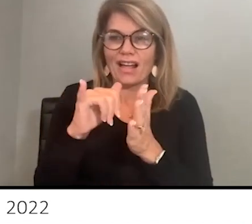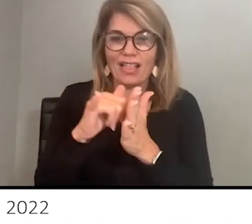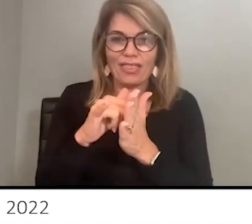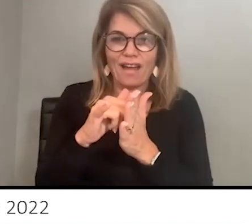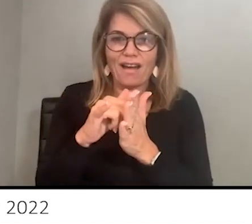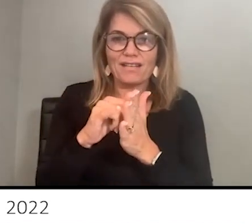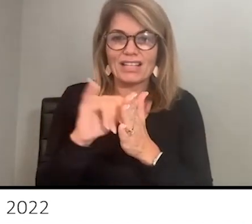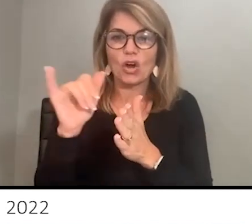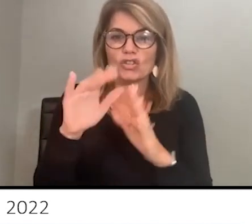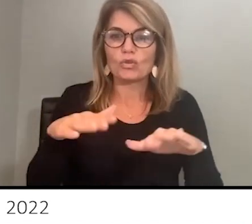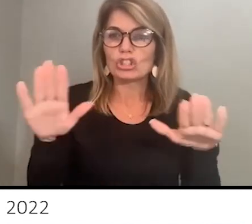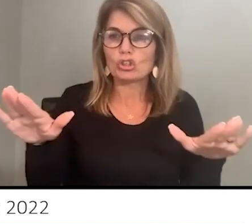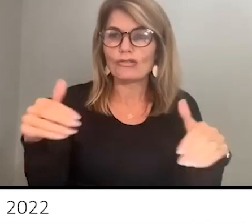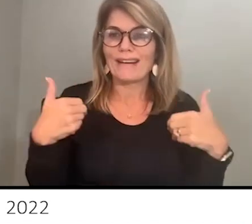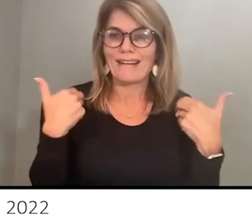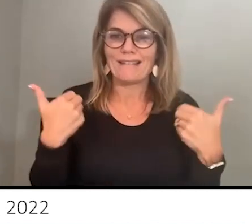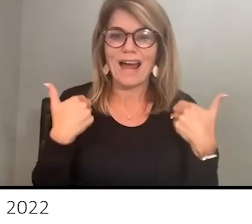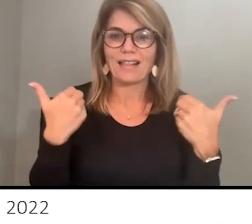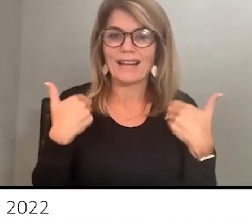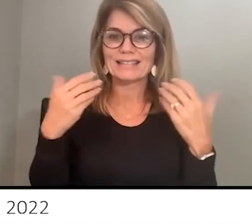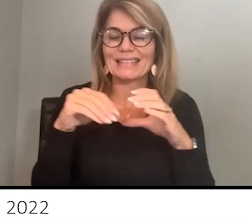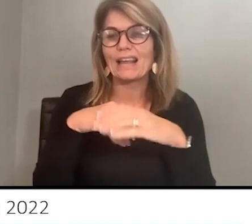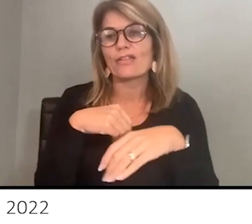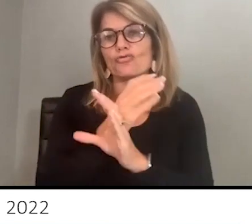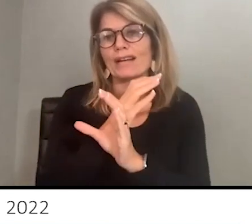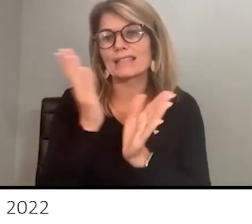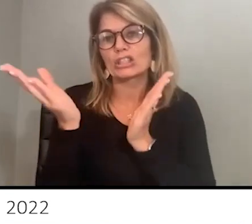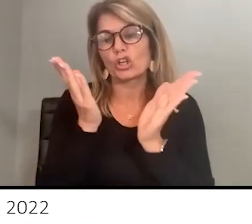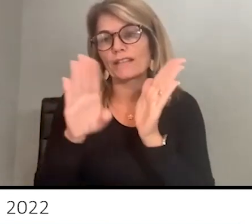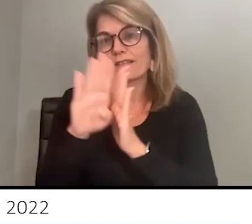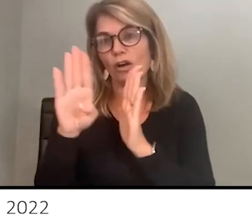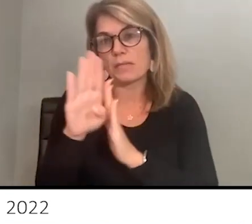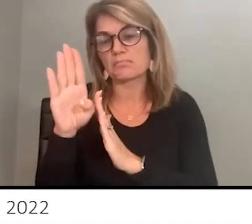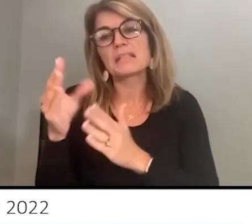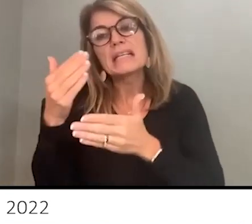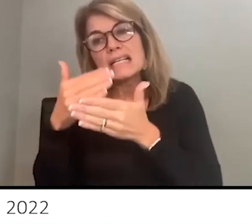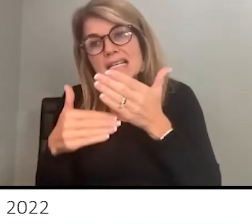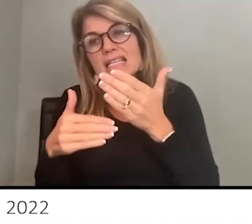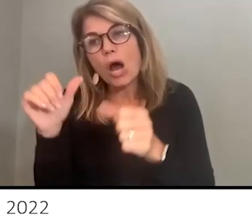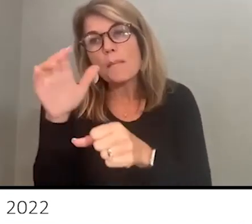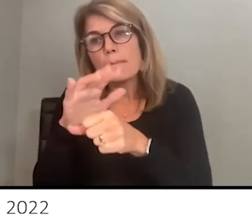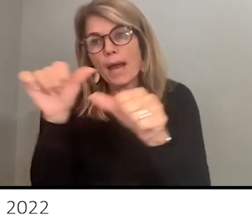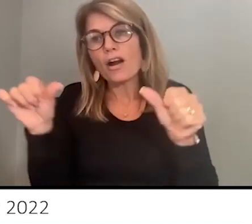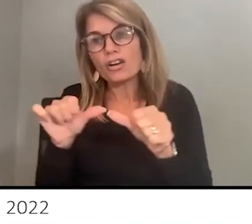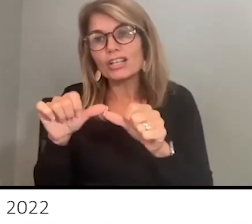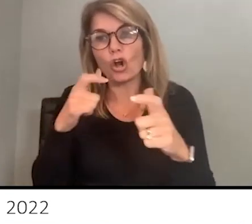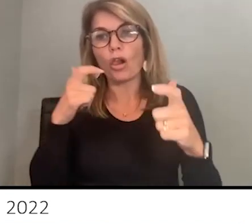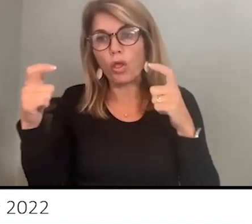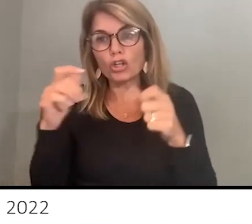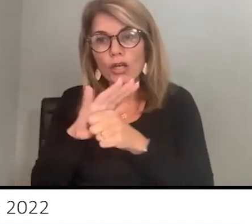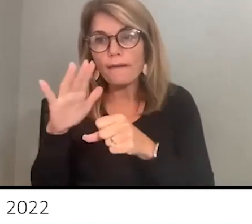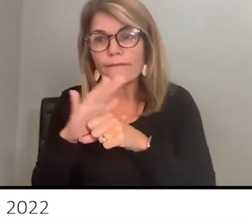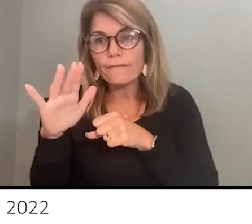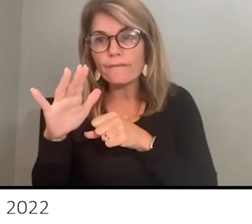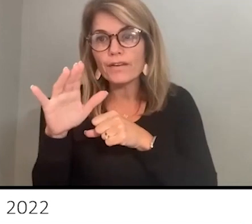children and adolescents in crisis services development, which some communities are large enough to have a separate line of services. Ultimately, we would